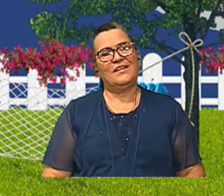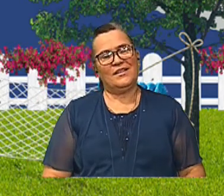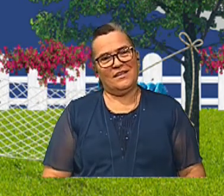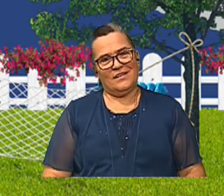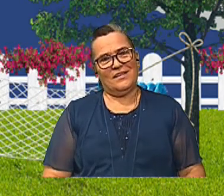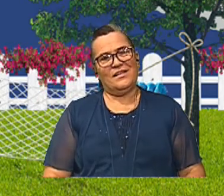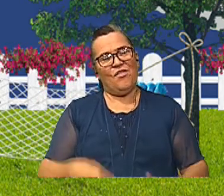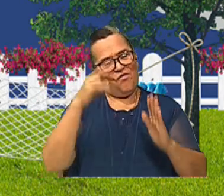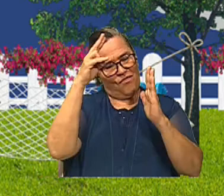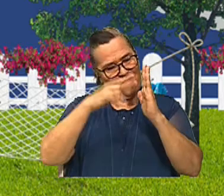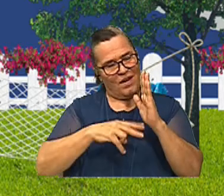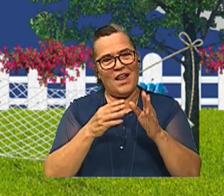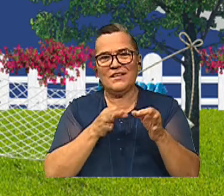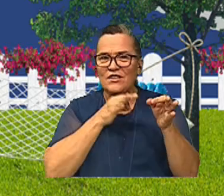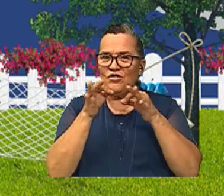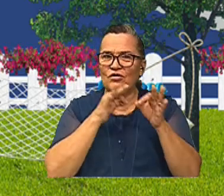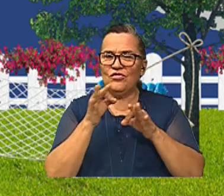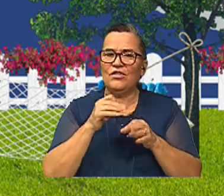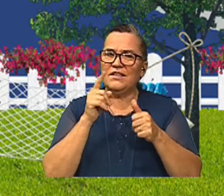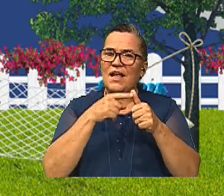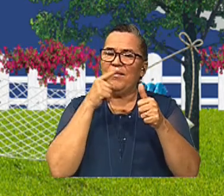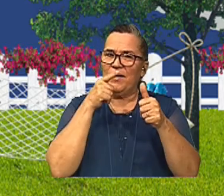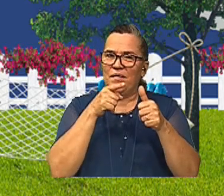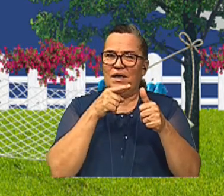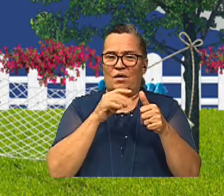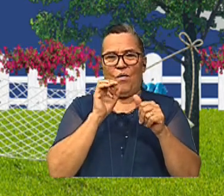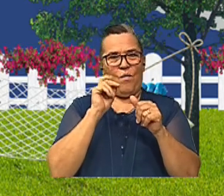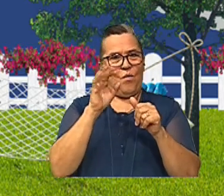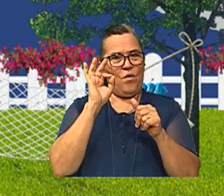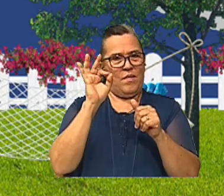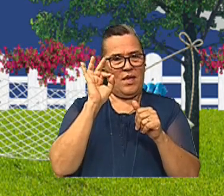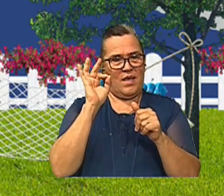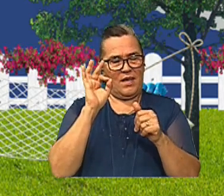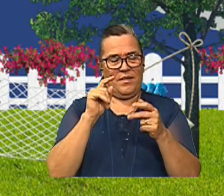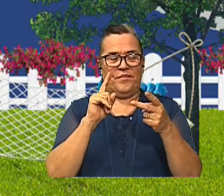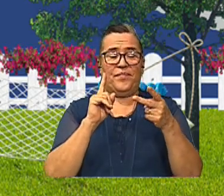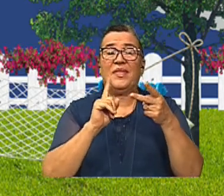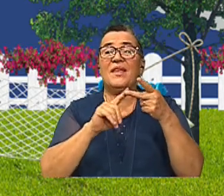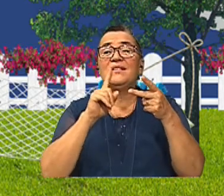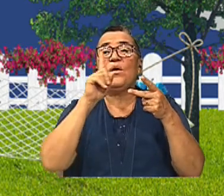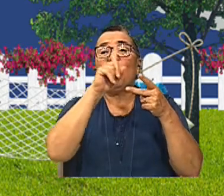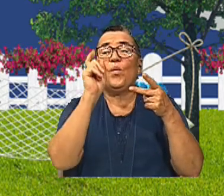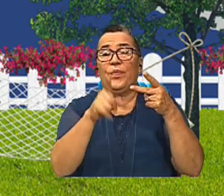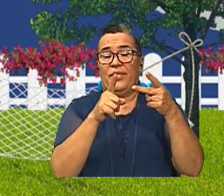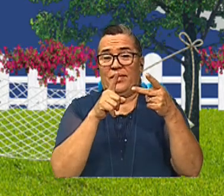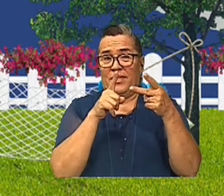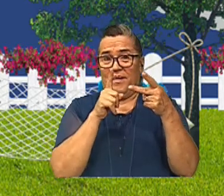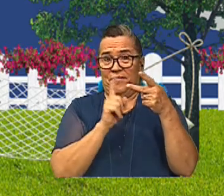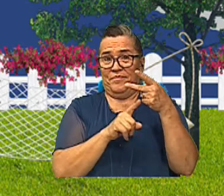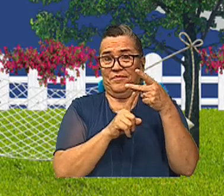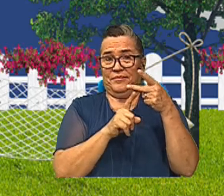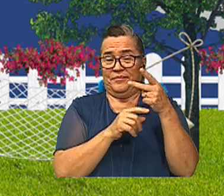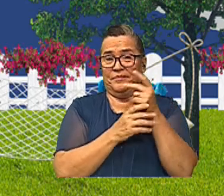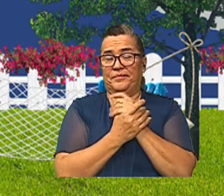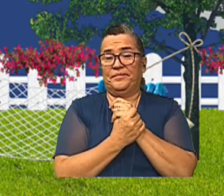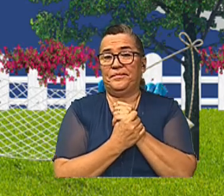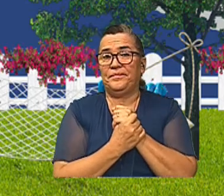read the instructions carefully at the beginning. Okay, very good. Now, number